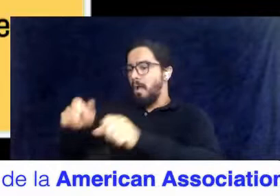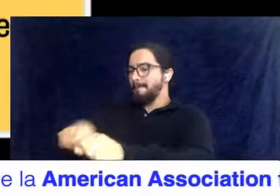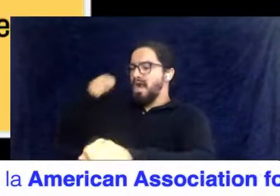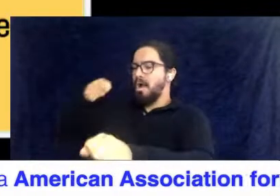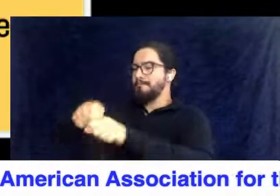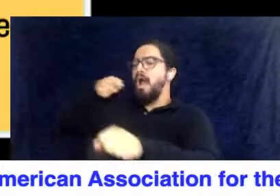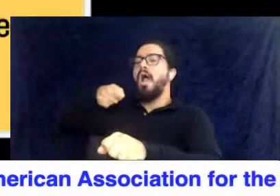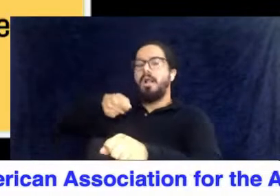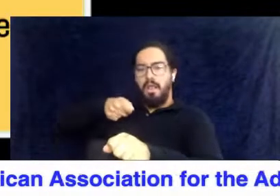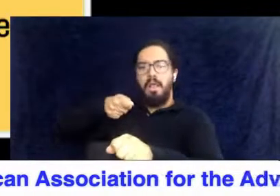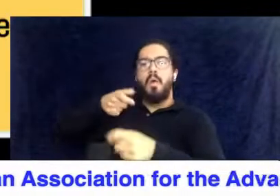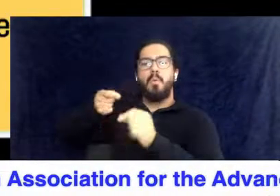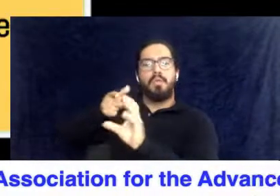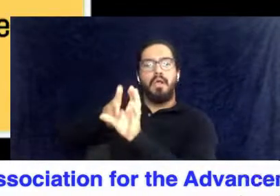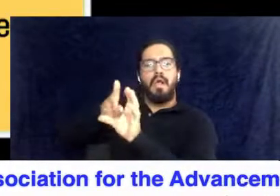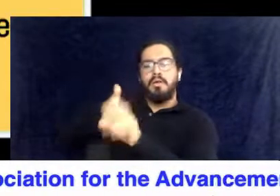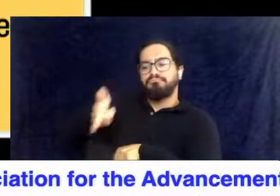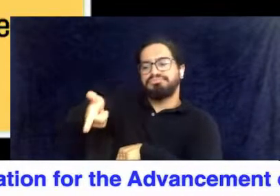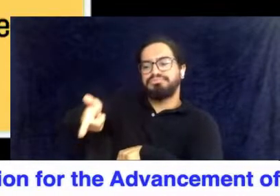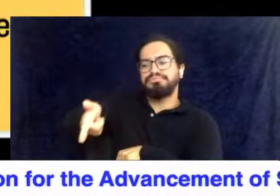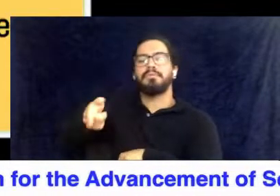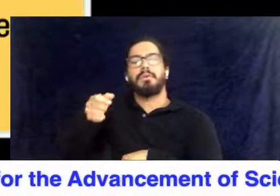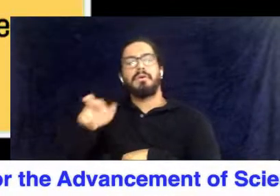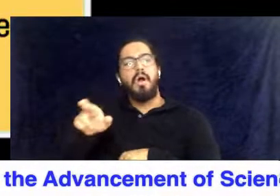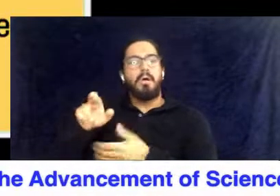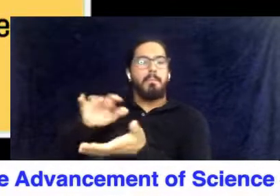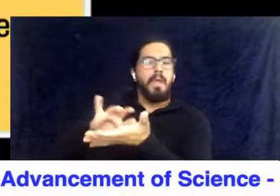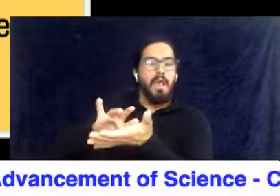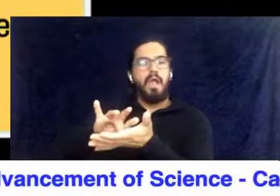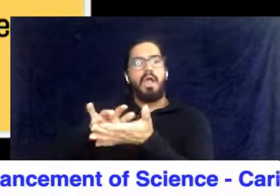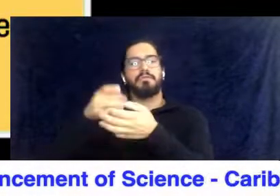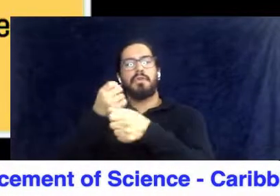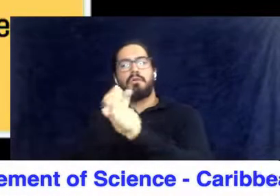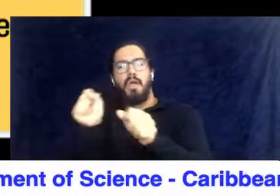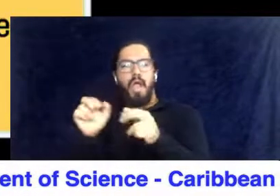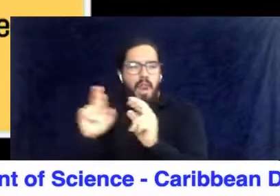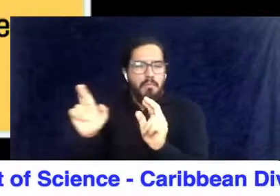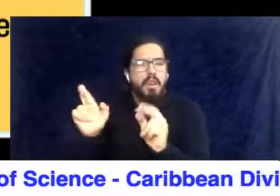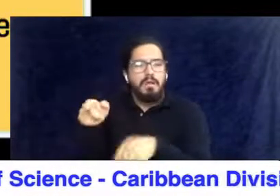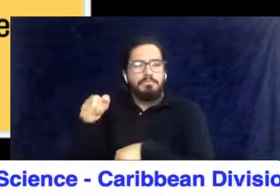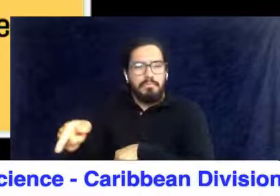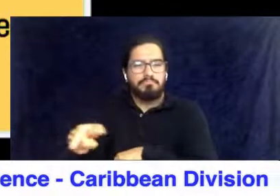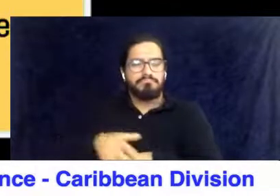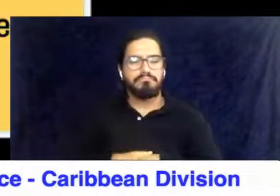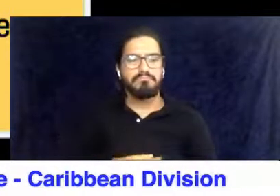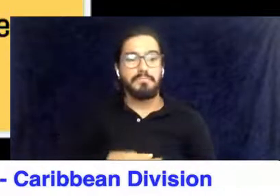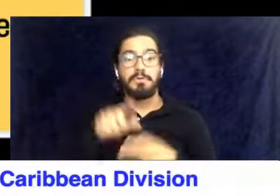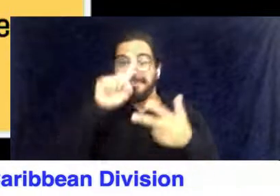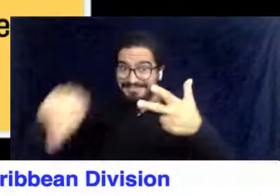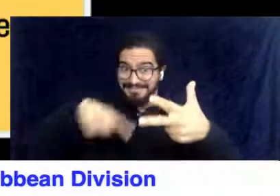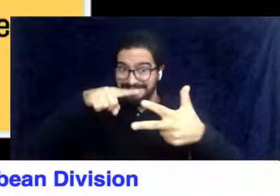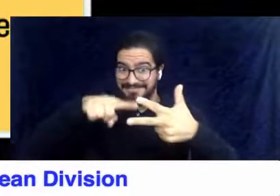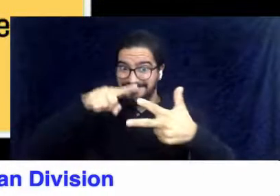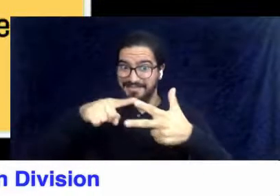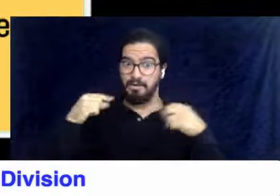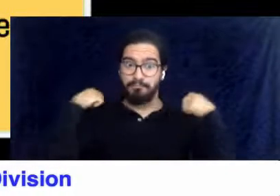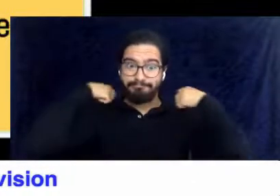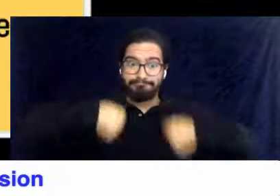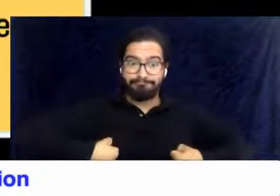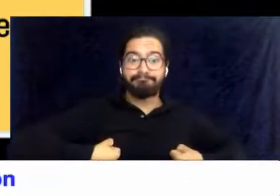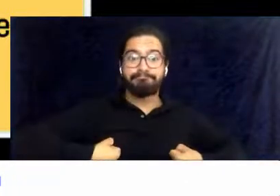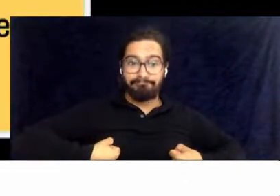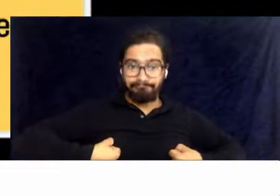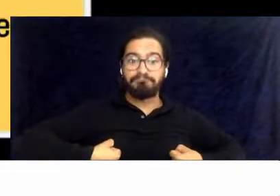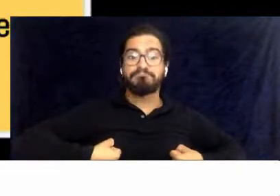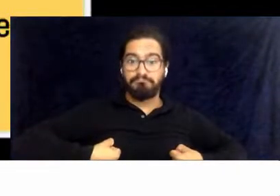home or to cool their medications, etc. The second one is a backpack, because in Puerto Rico, we began right before